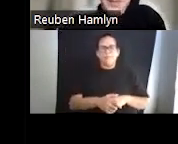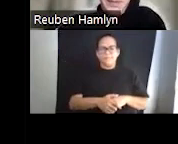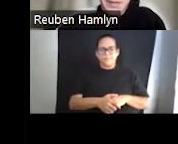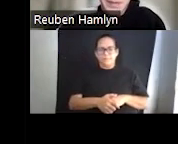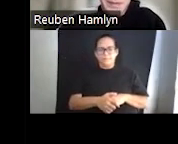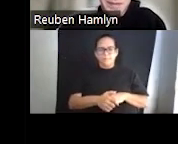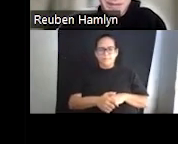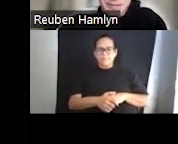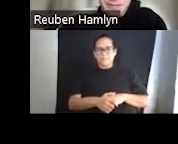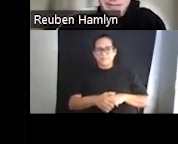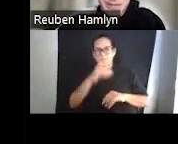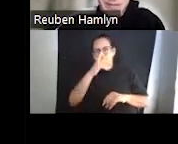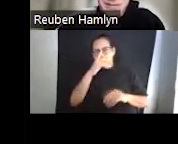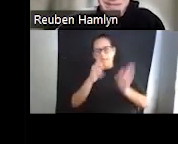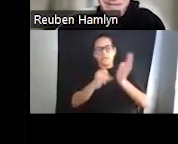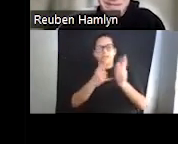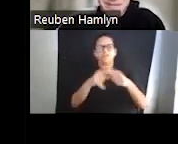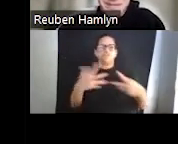And just to like wrap up,